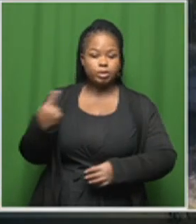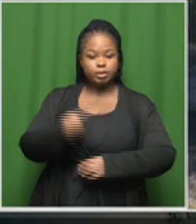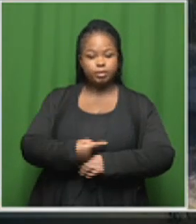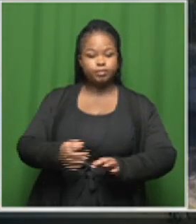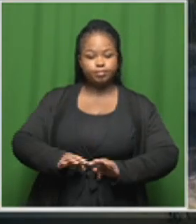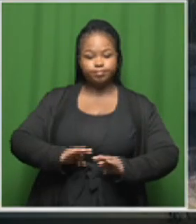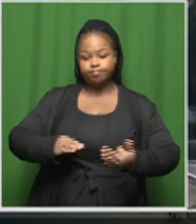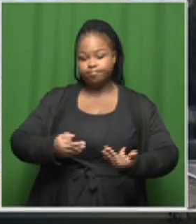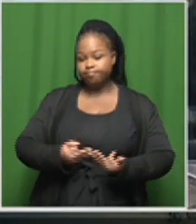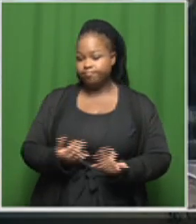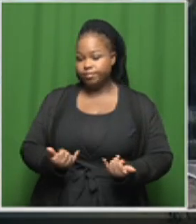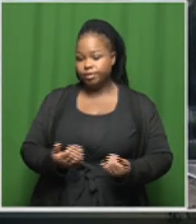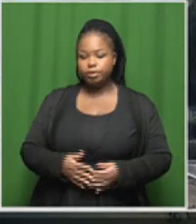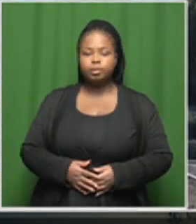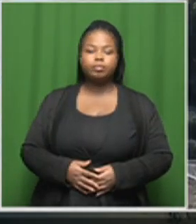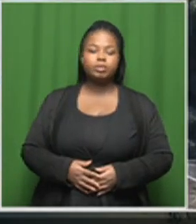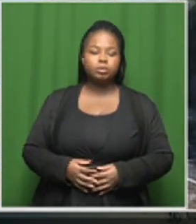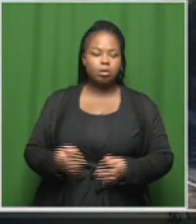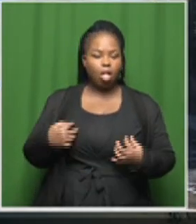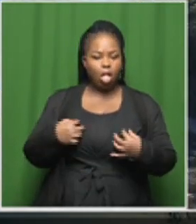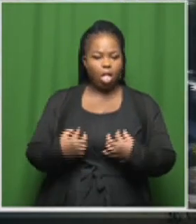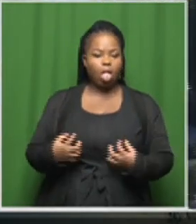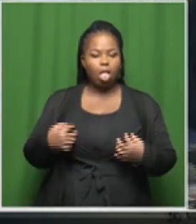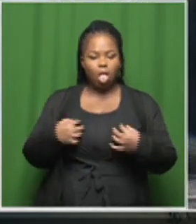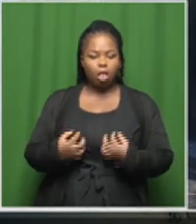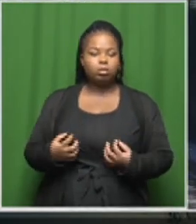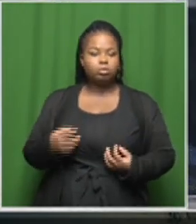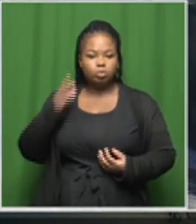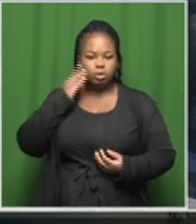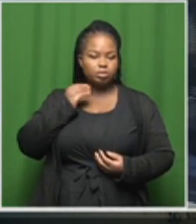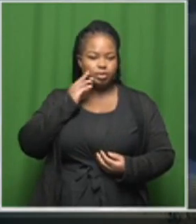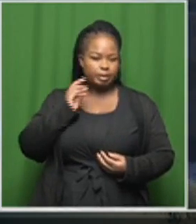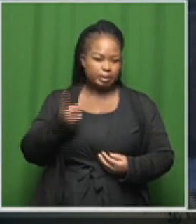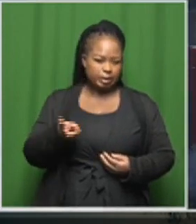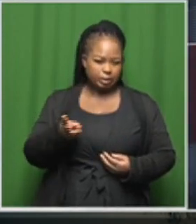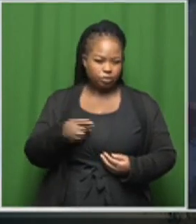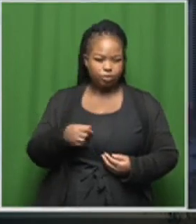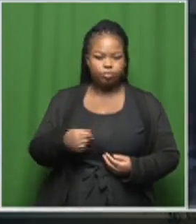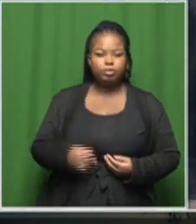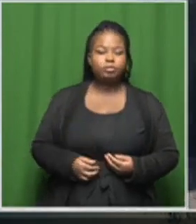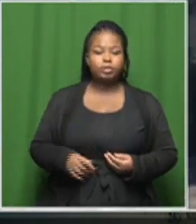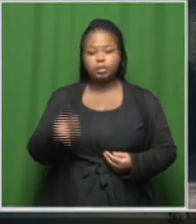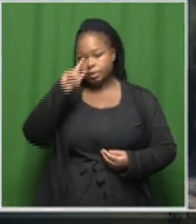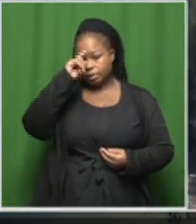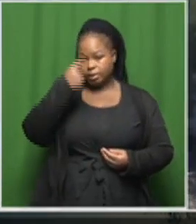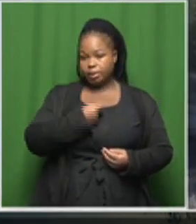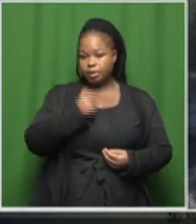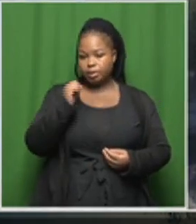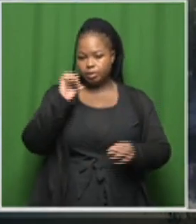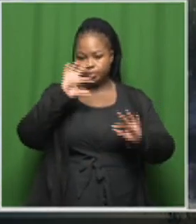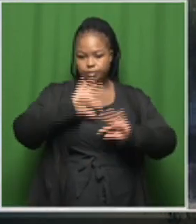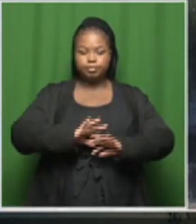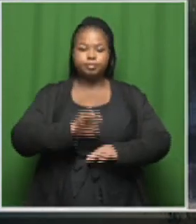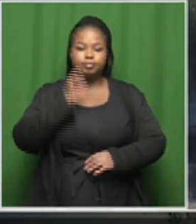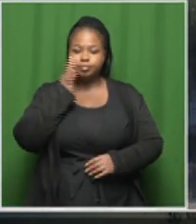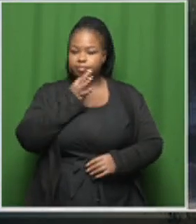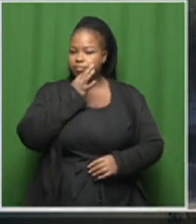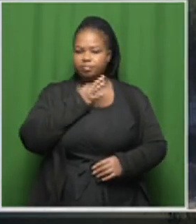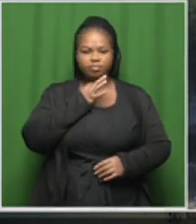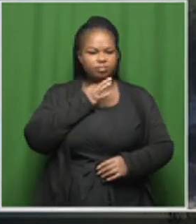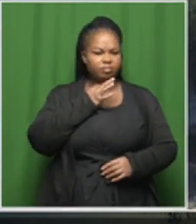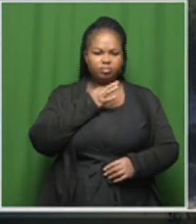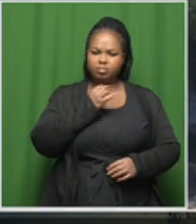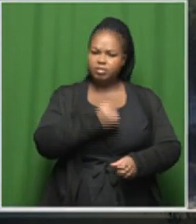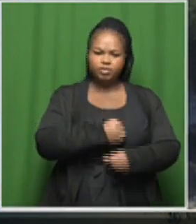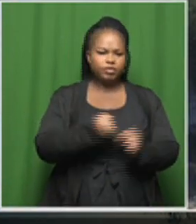I mean, it can be a traumatic thing to relive all of these things. The sons last night mentioned to me that none of them have actually